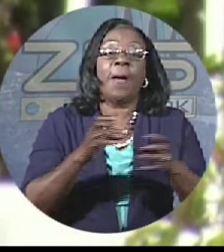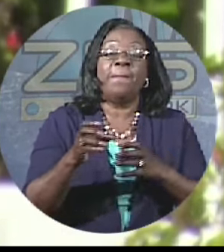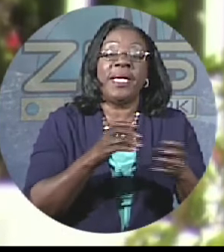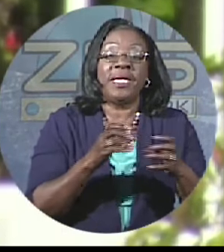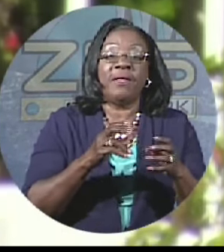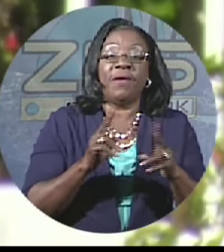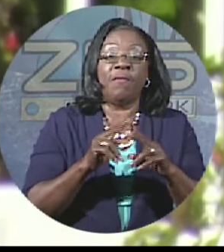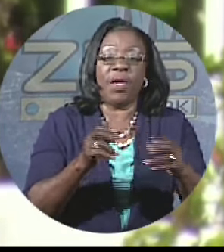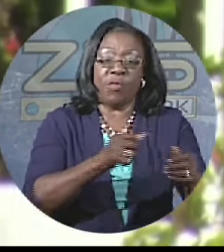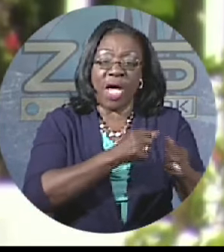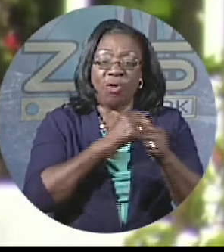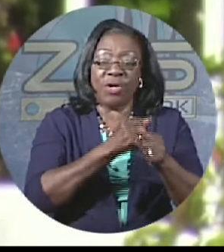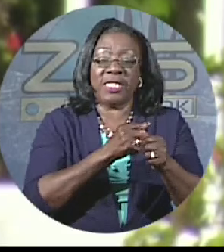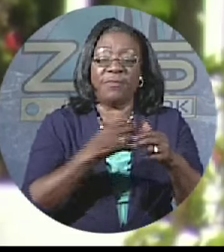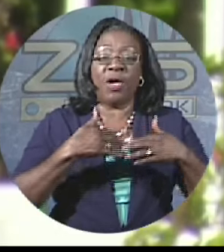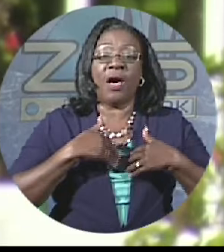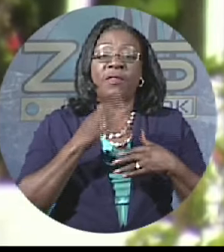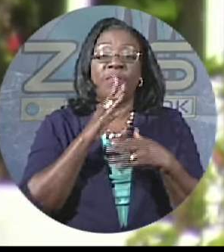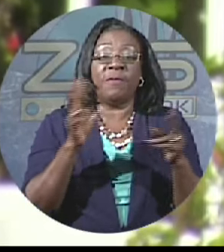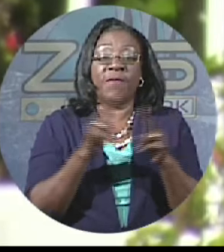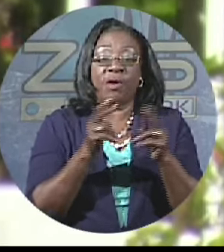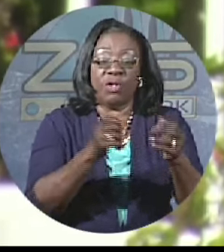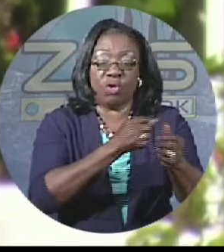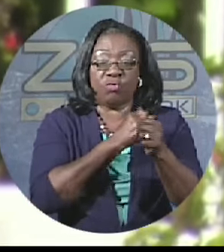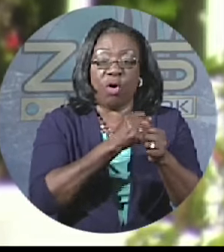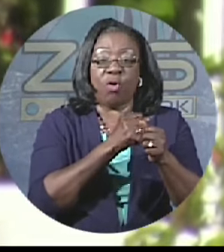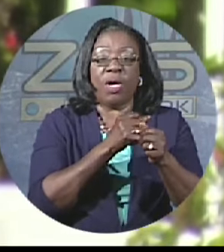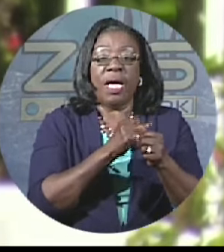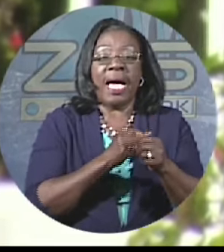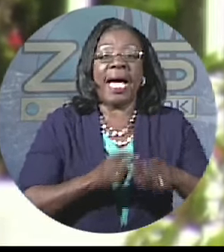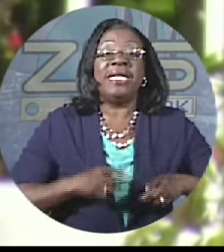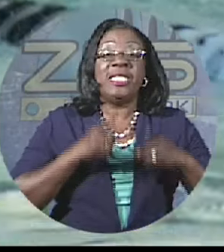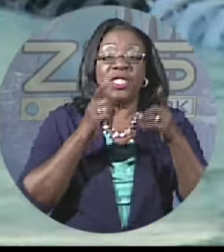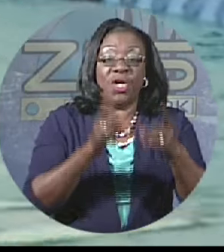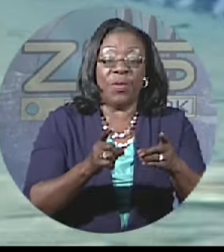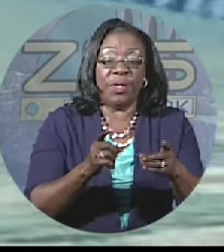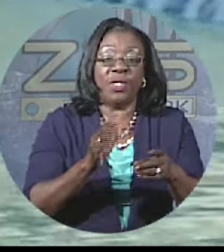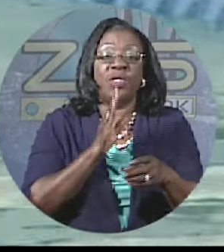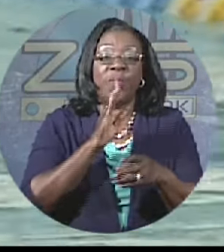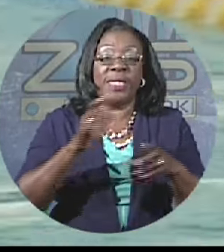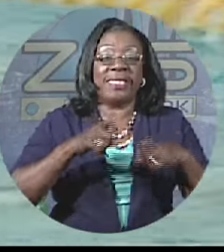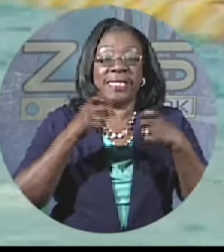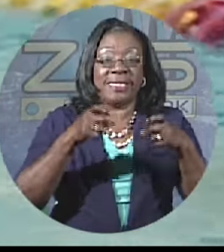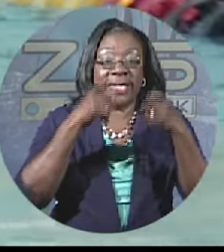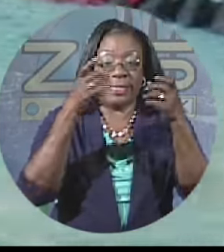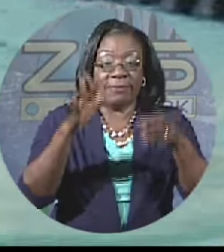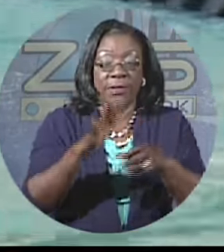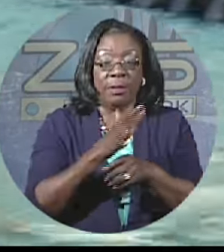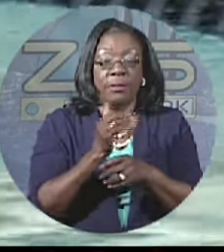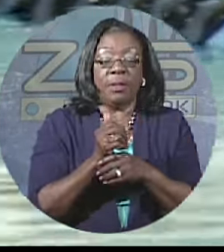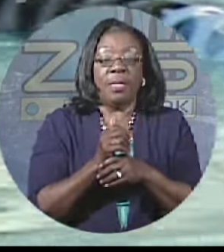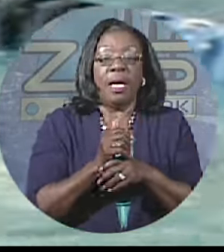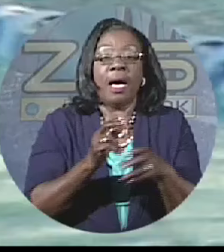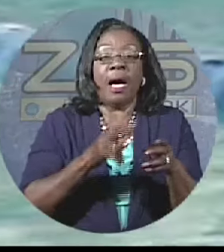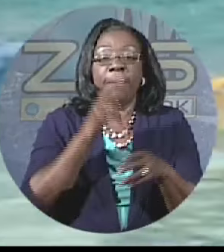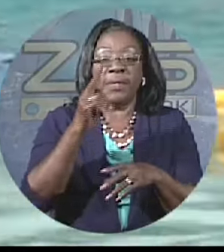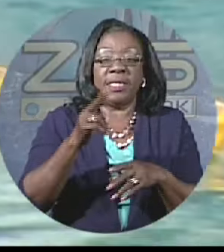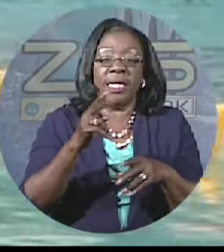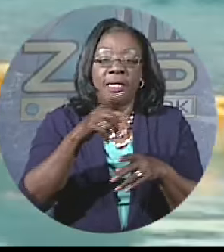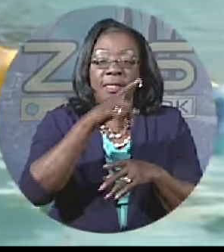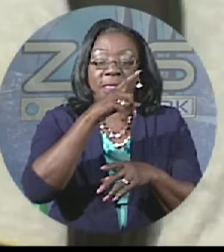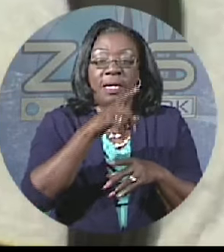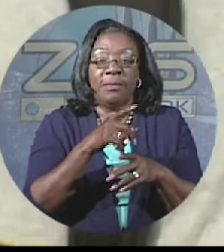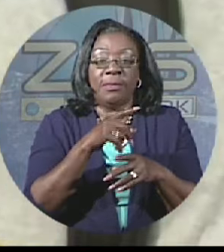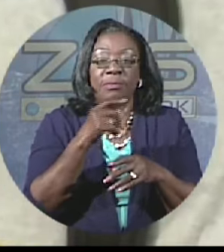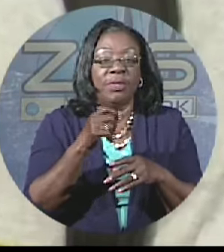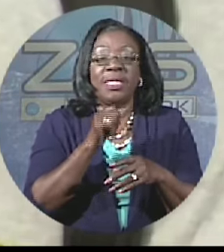have to be really strong and determined in order to be successful in that sport. Up until the summer, we didn't really know it